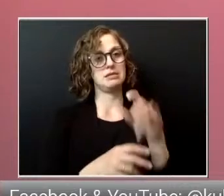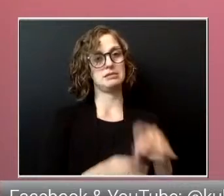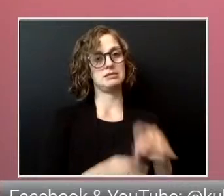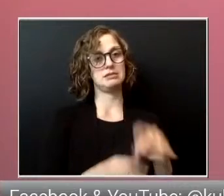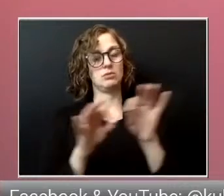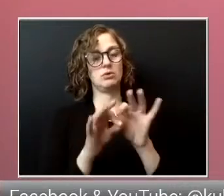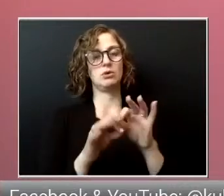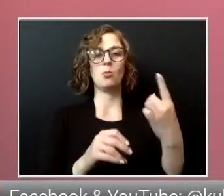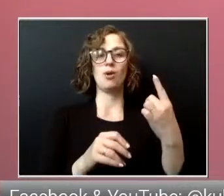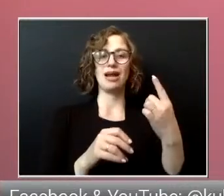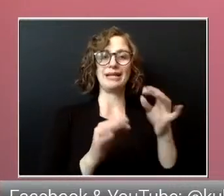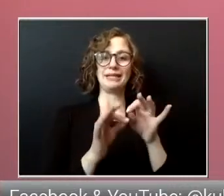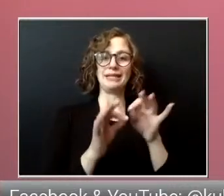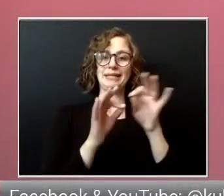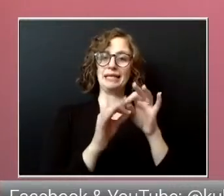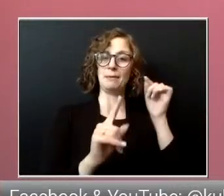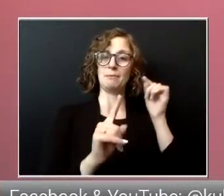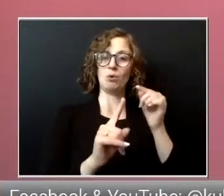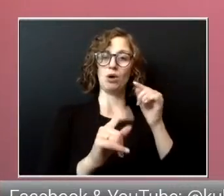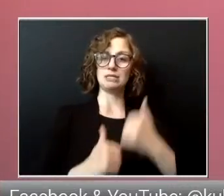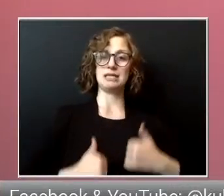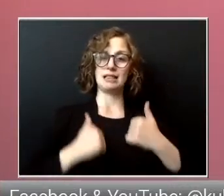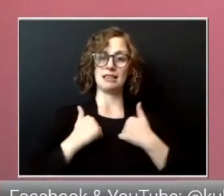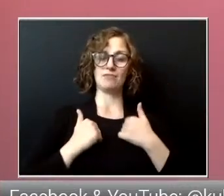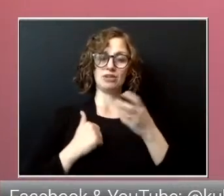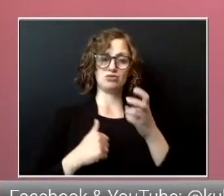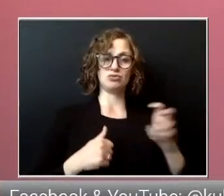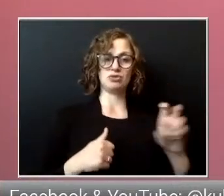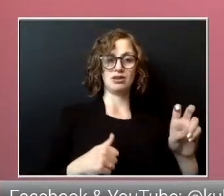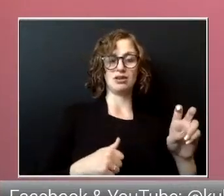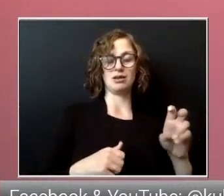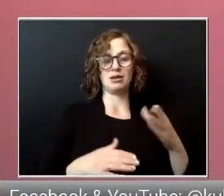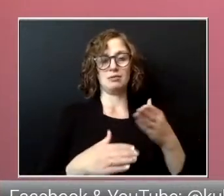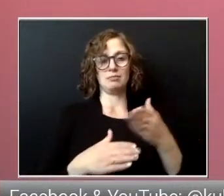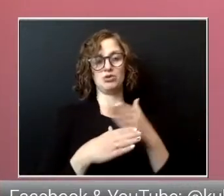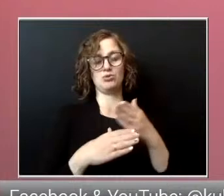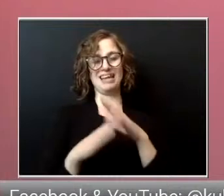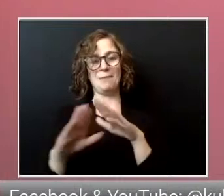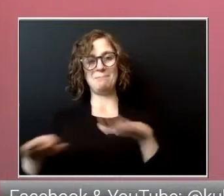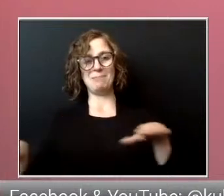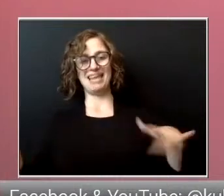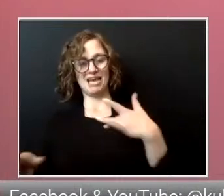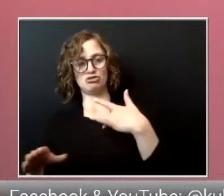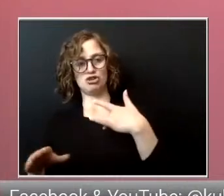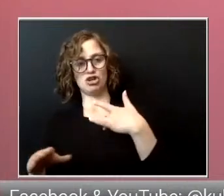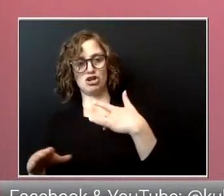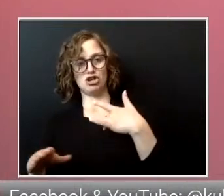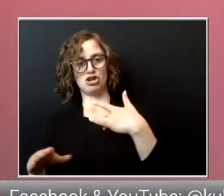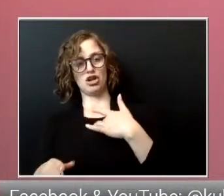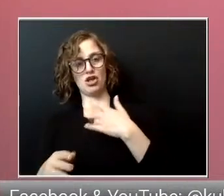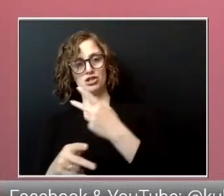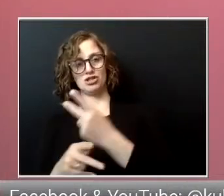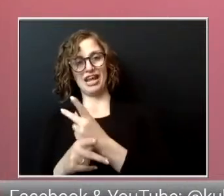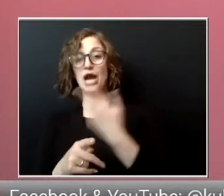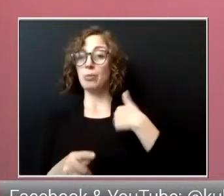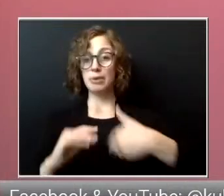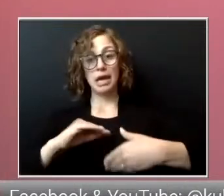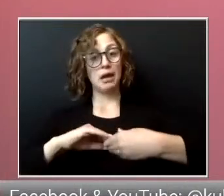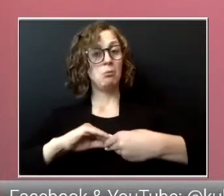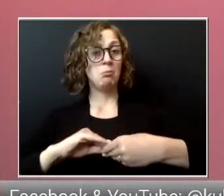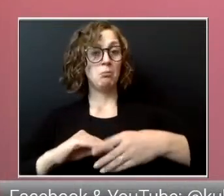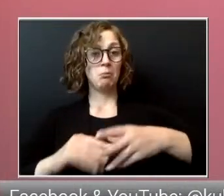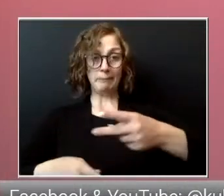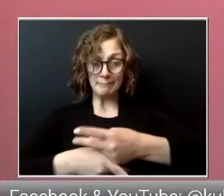transitioning in adolescence, young adulthood between pediatric cardiology care, where we hold hands very tightly, to